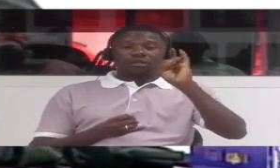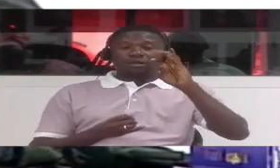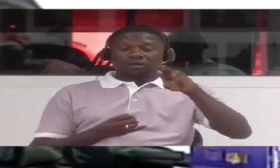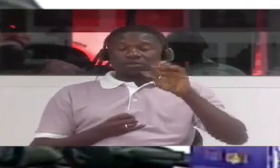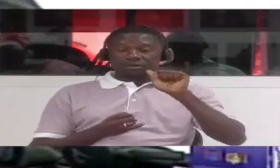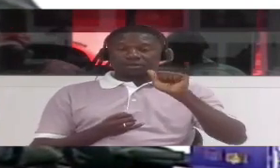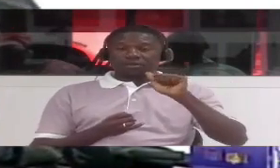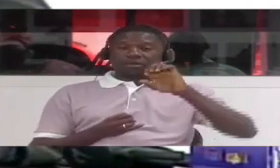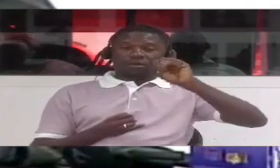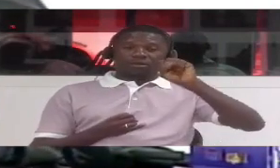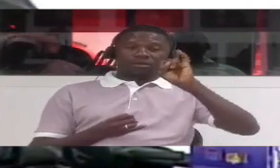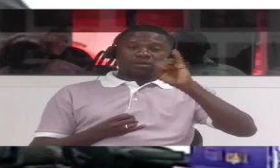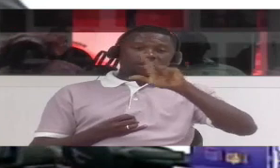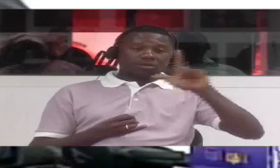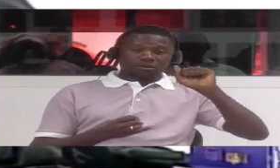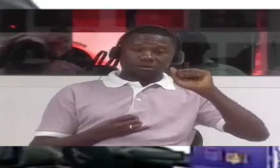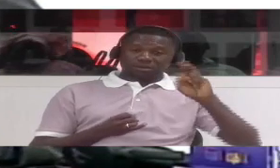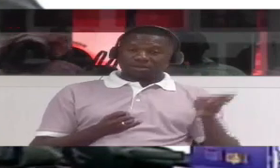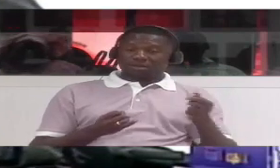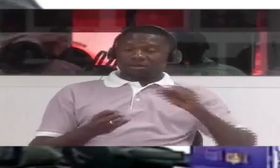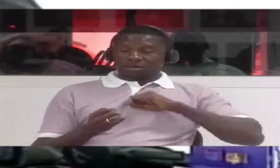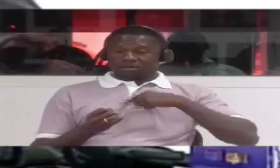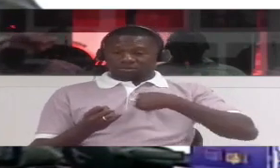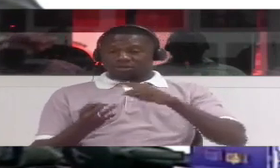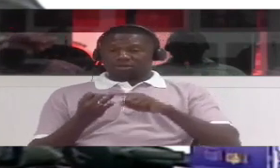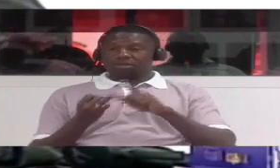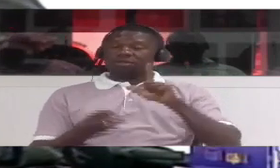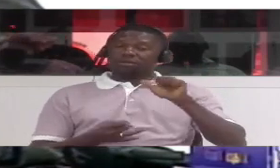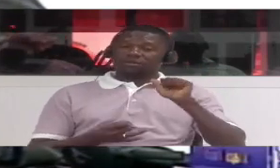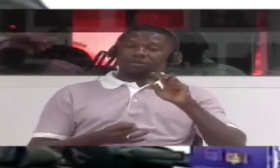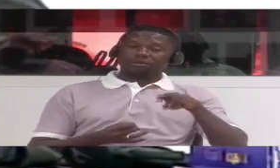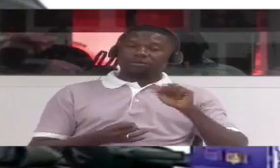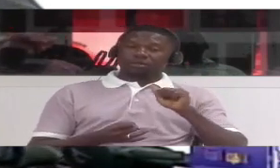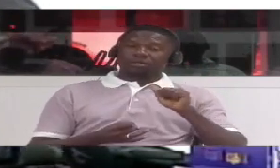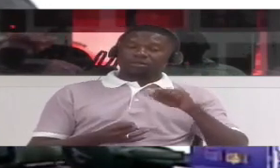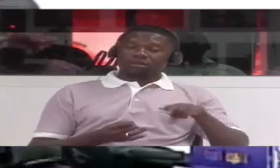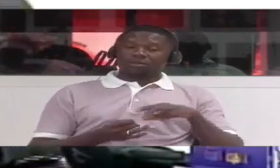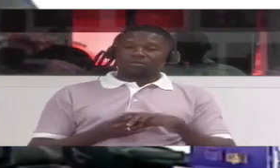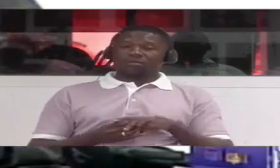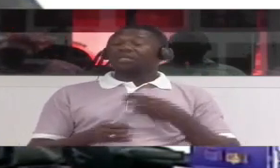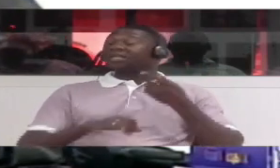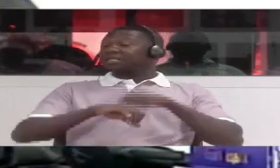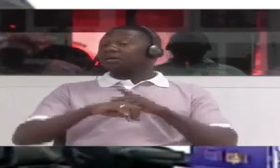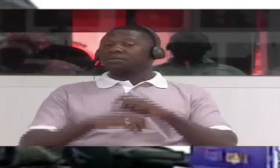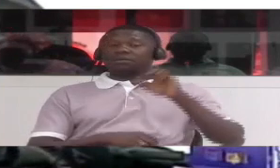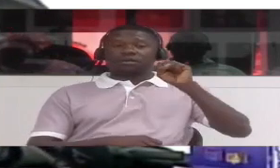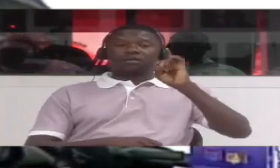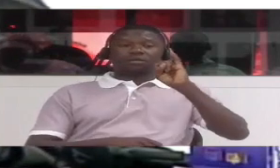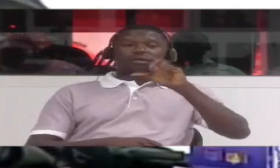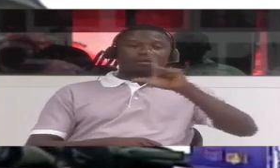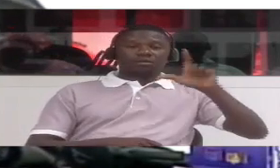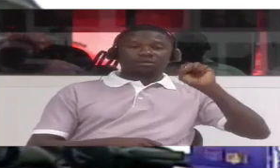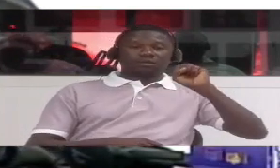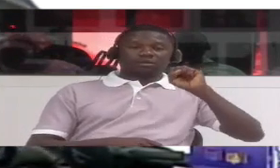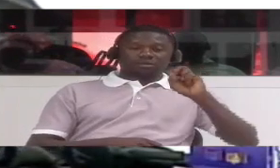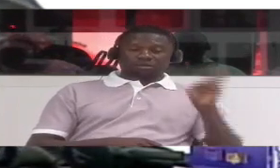that. When did he say that? He said that during the torture. He said that. So at the time, Silla was not in the country, having fled, I think, a year